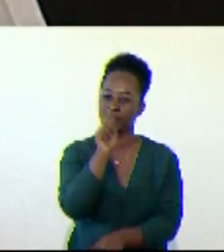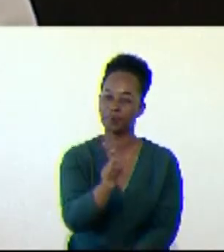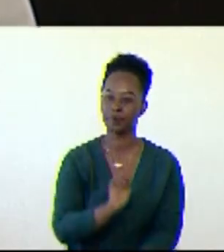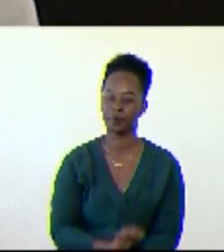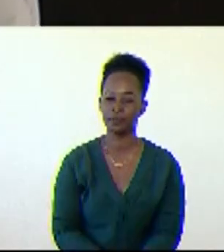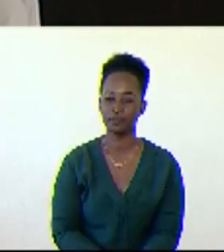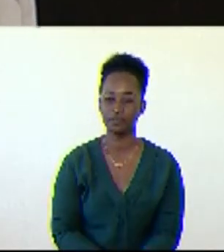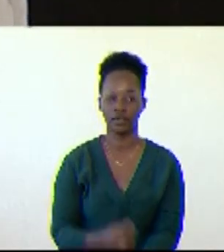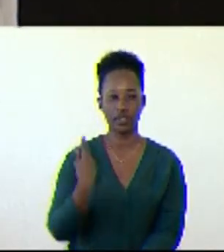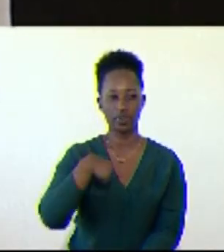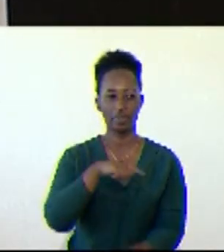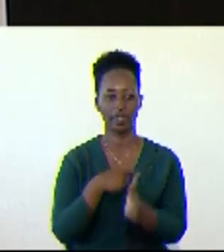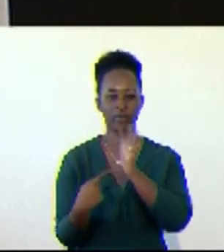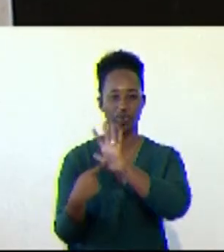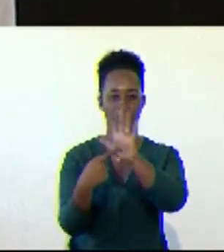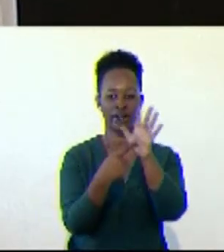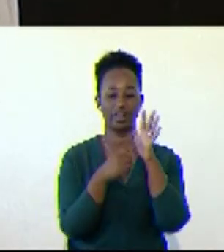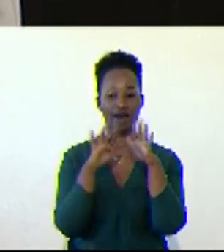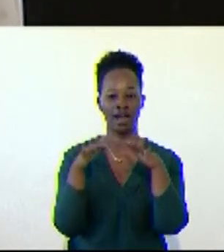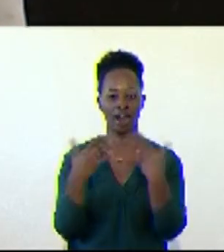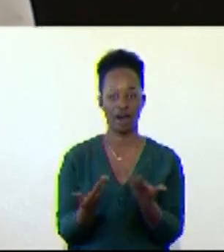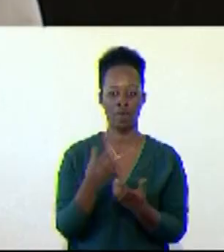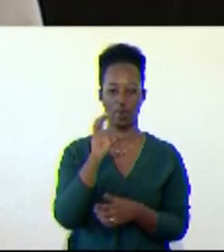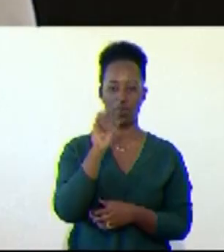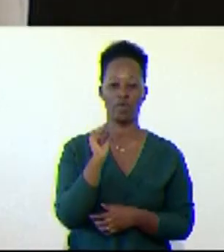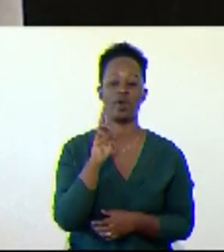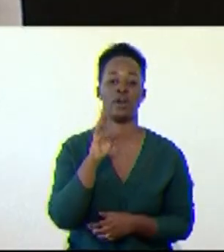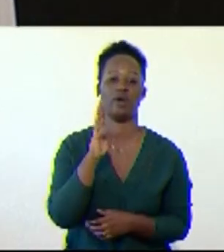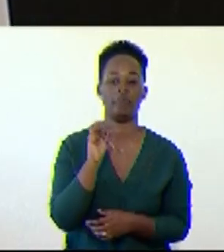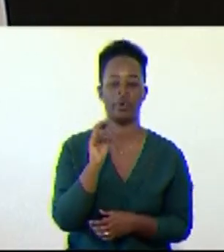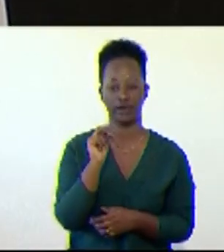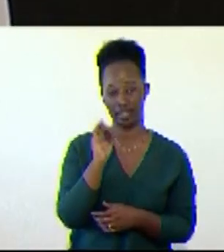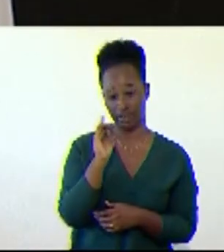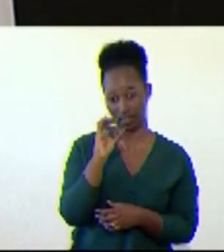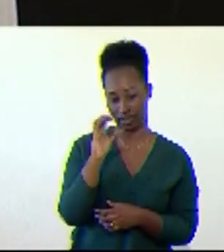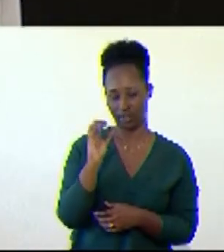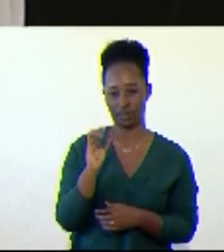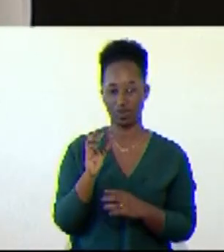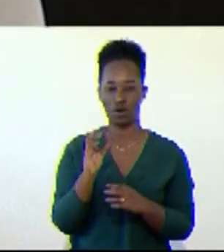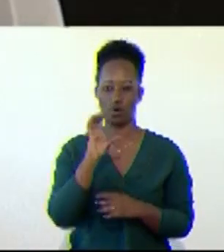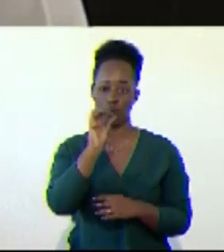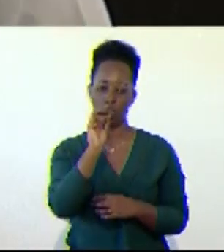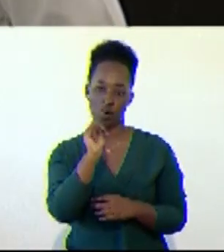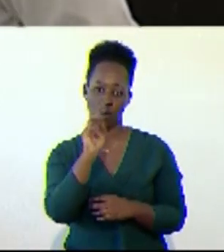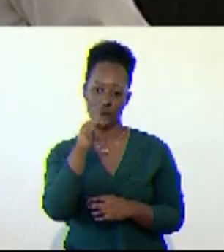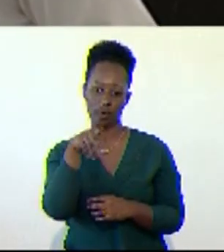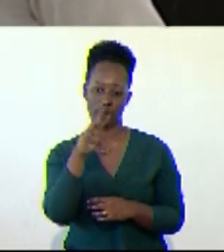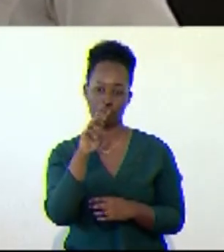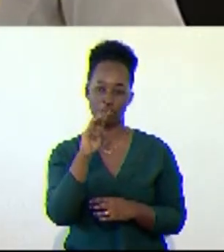Here we are showing how carbonyl compounds can be produced.